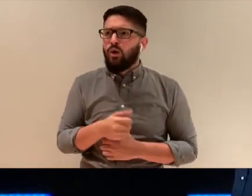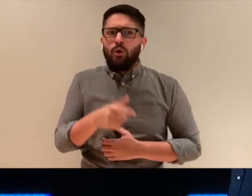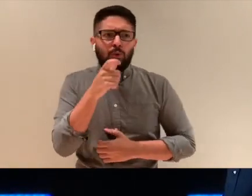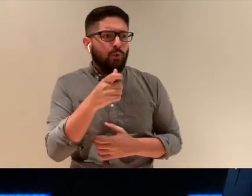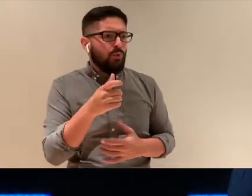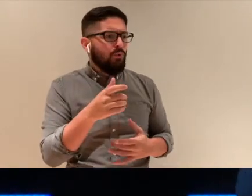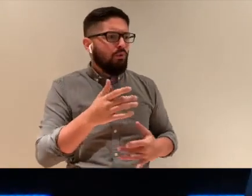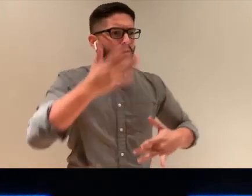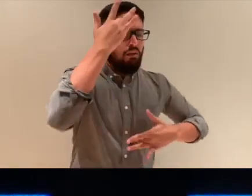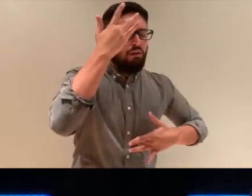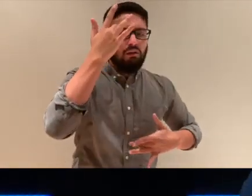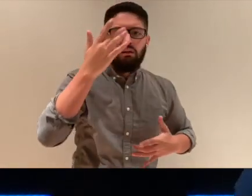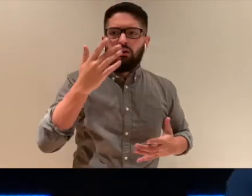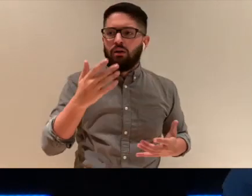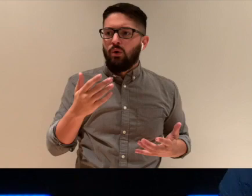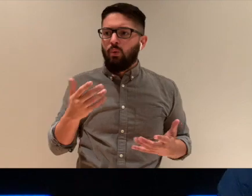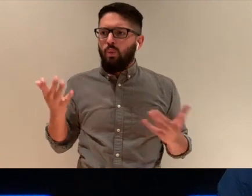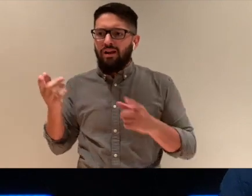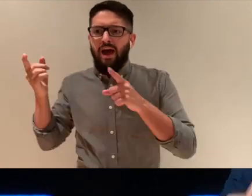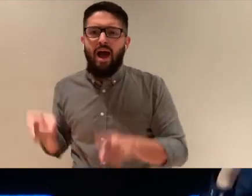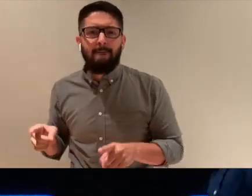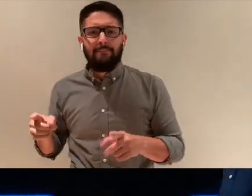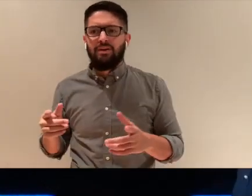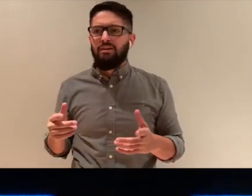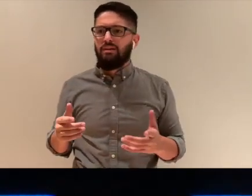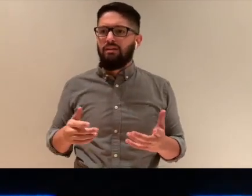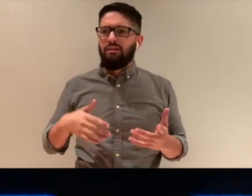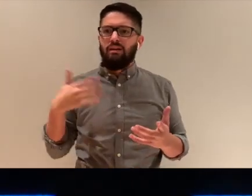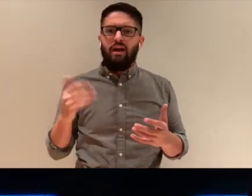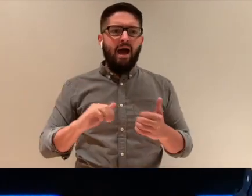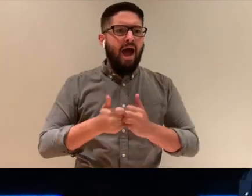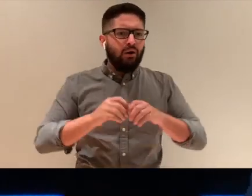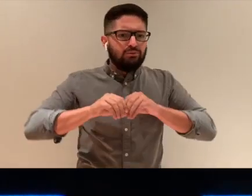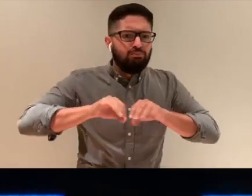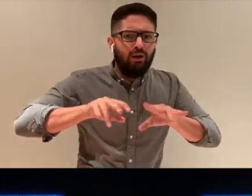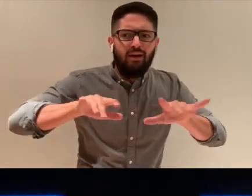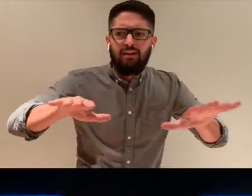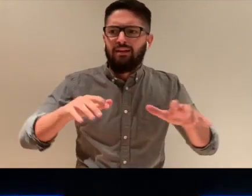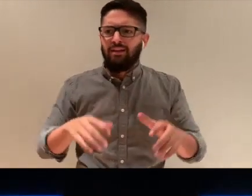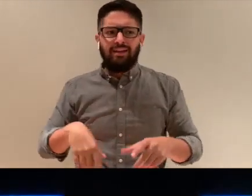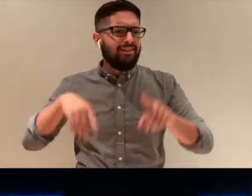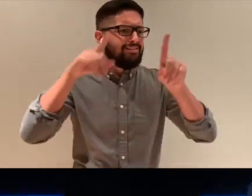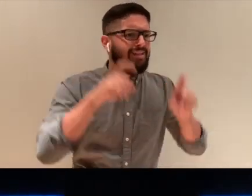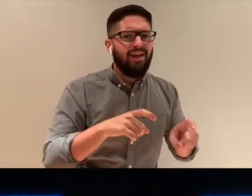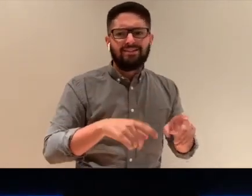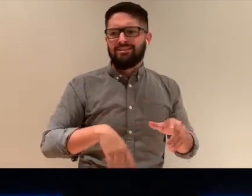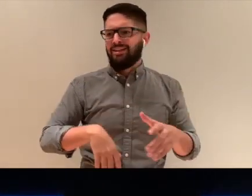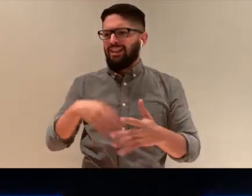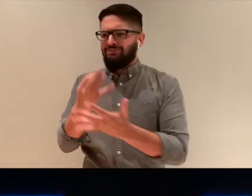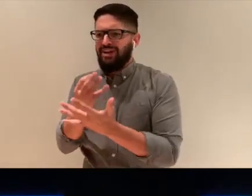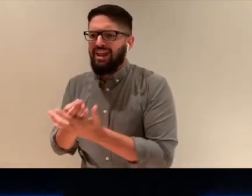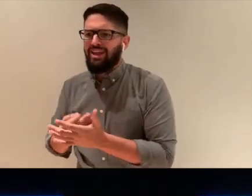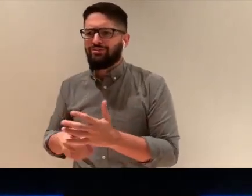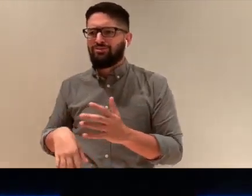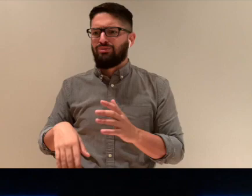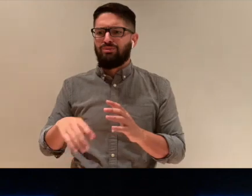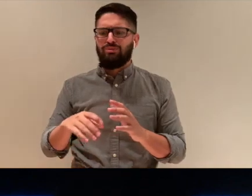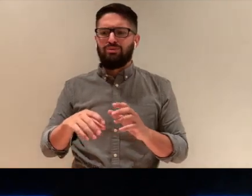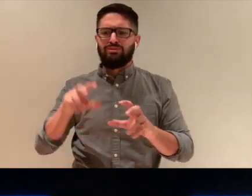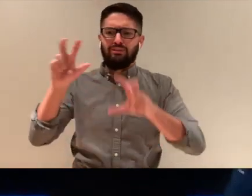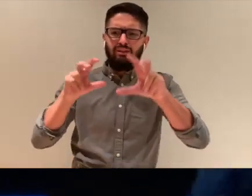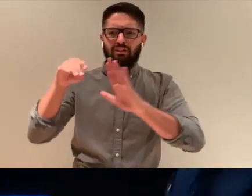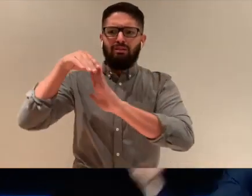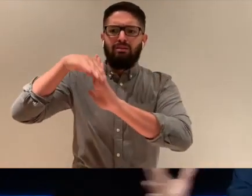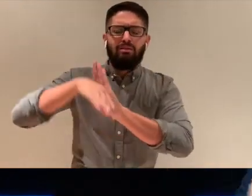day is, you know, who's infected now and what's happening and how it's spreading and the testing and the